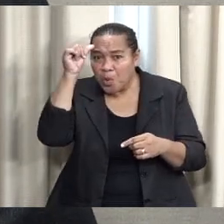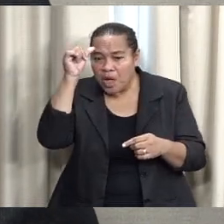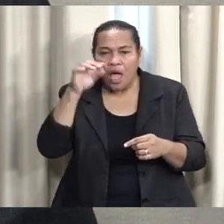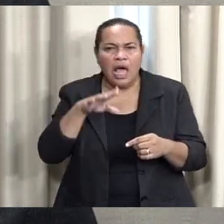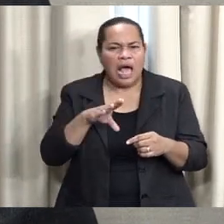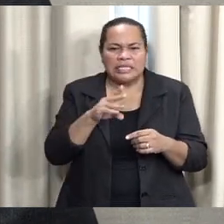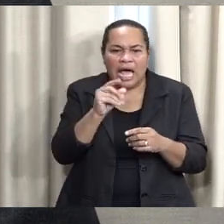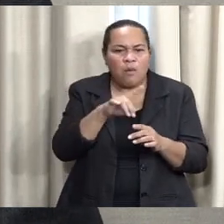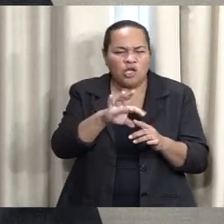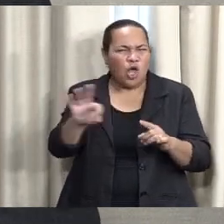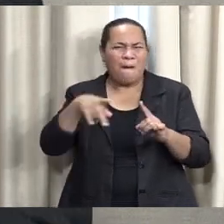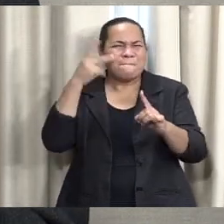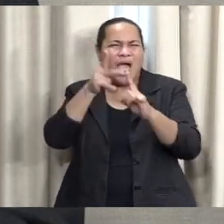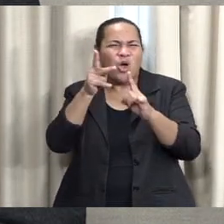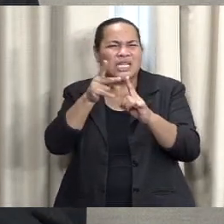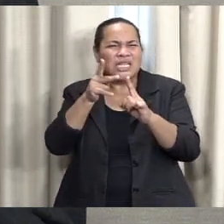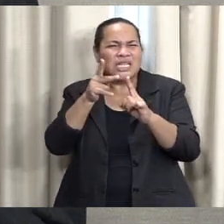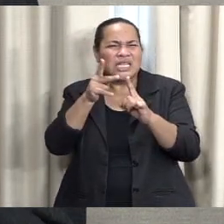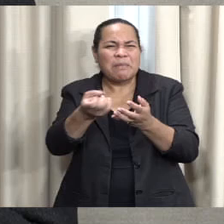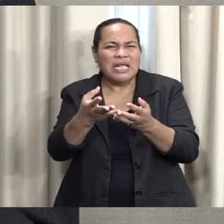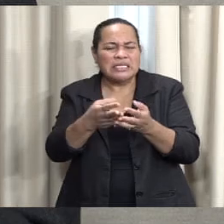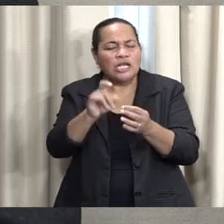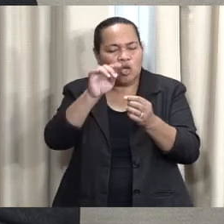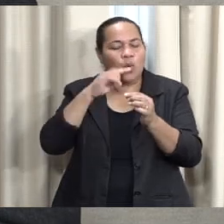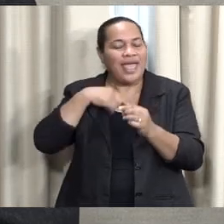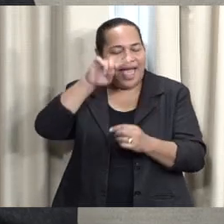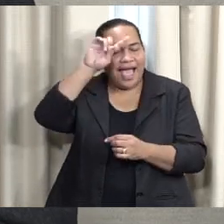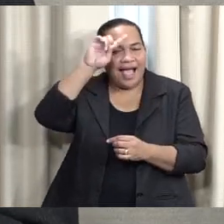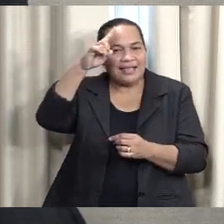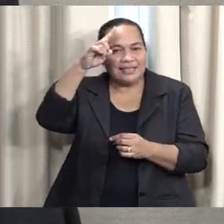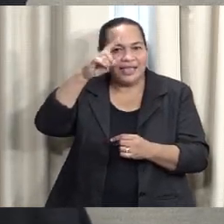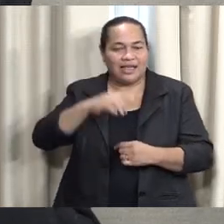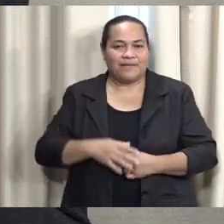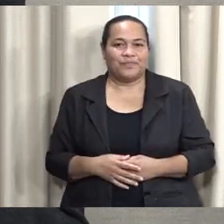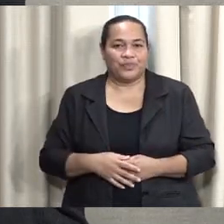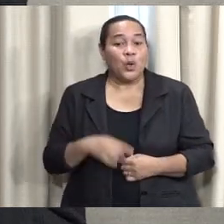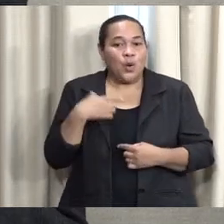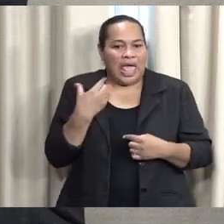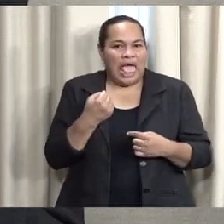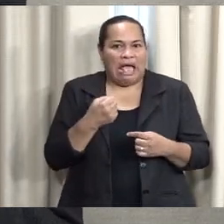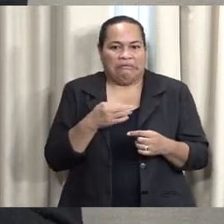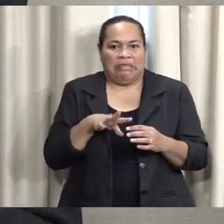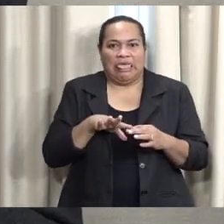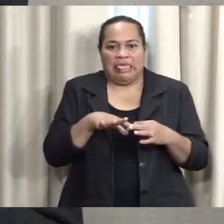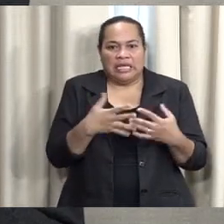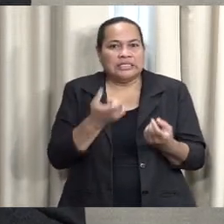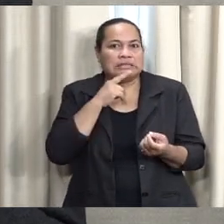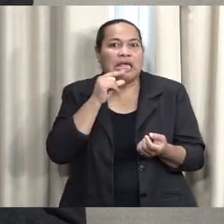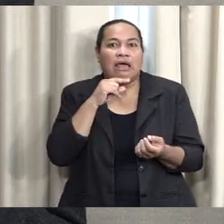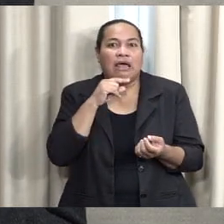priority expenditures. And so we understand, we have a crippling debt